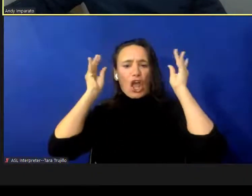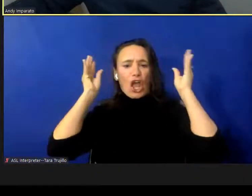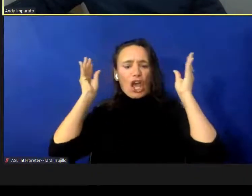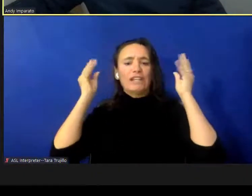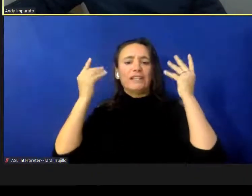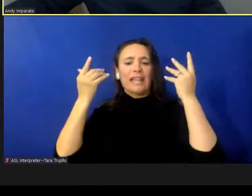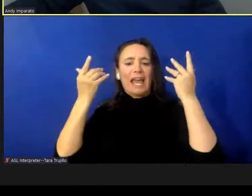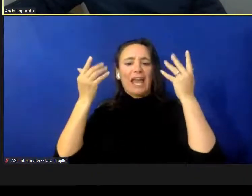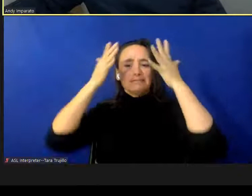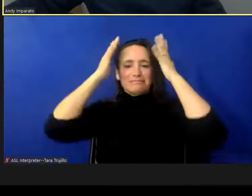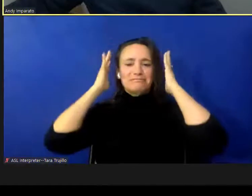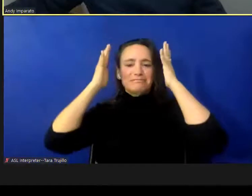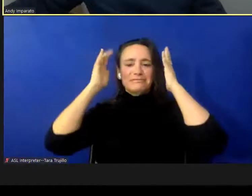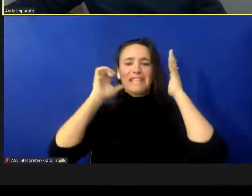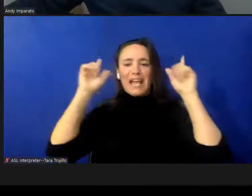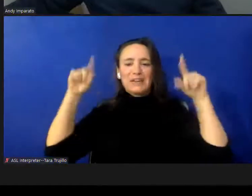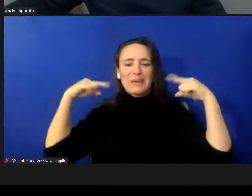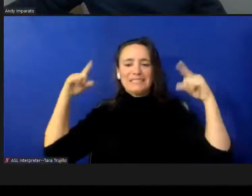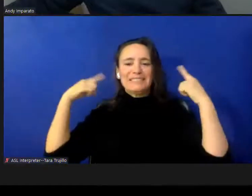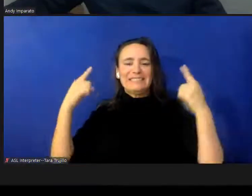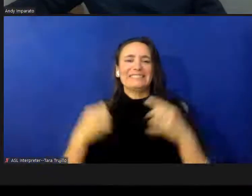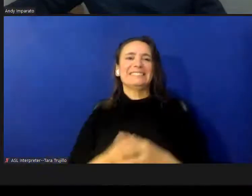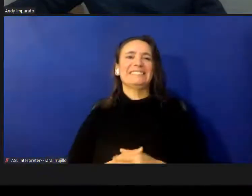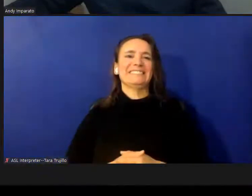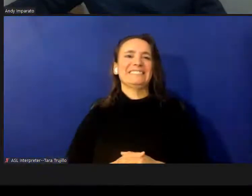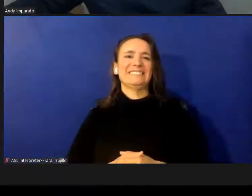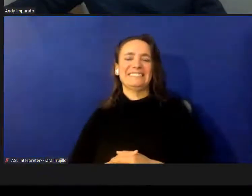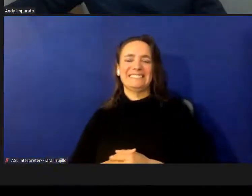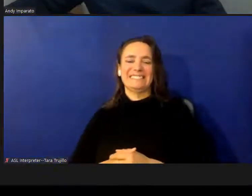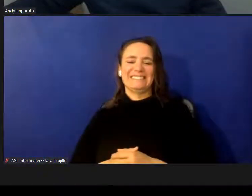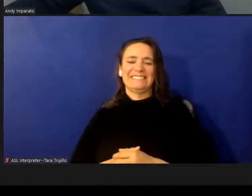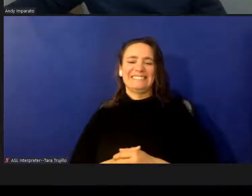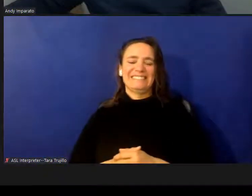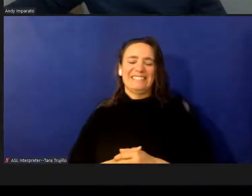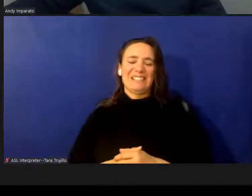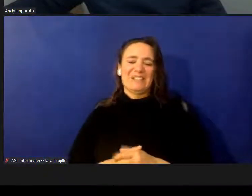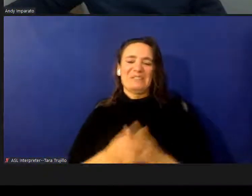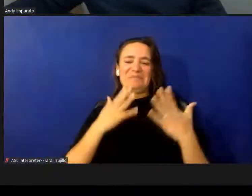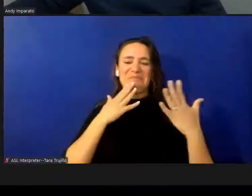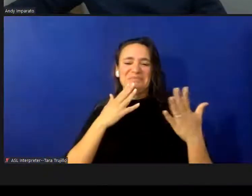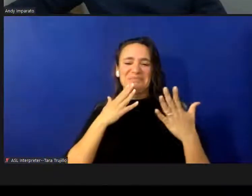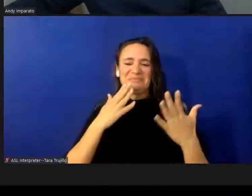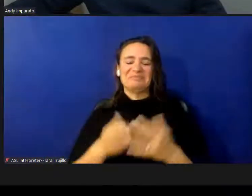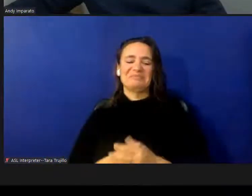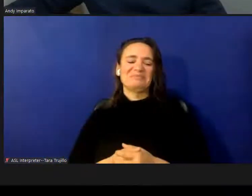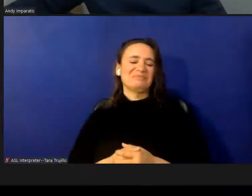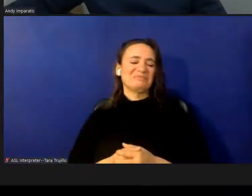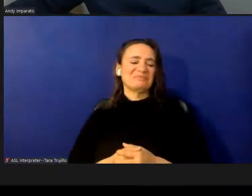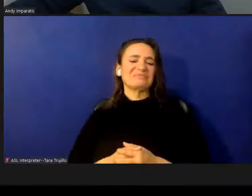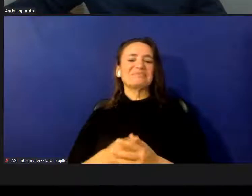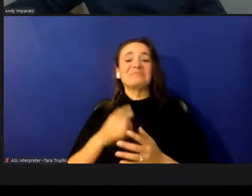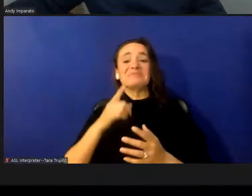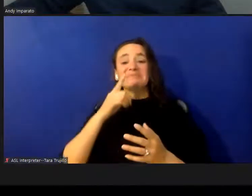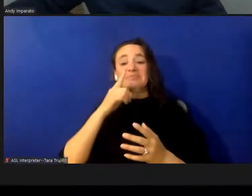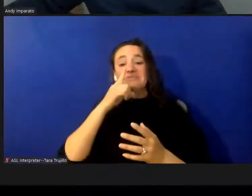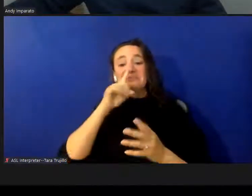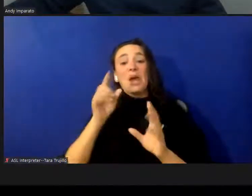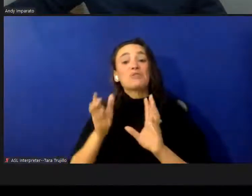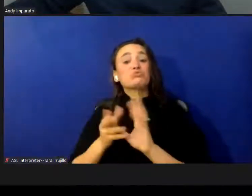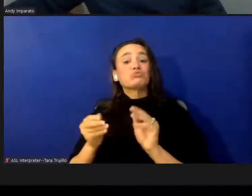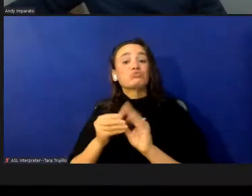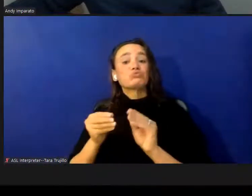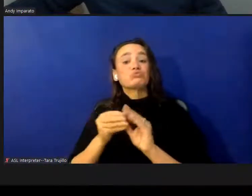crazy. Thank you. So to start off, could you tell us a little bit about yourself?